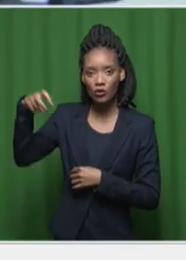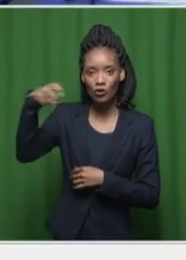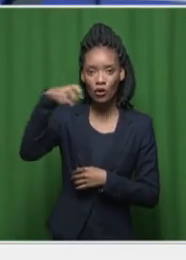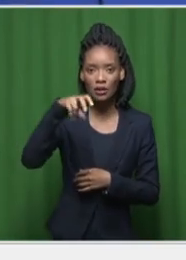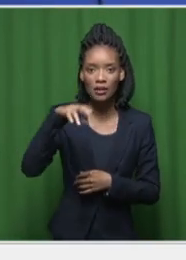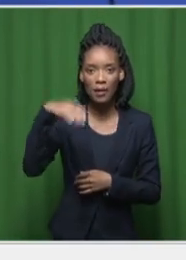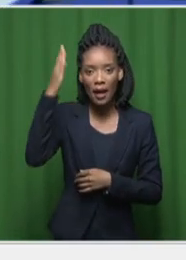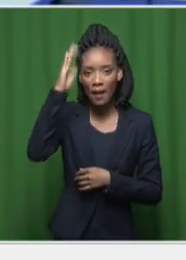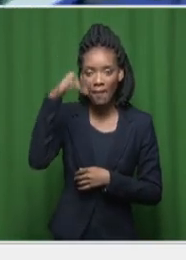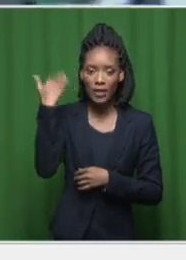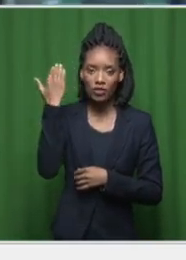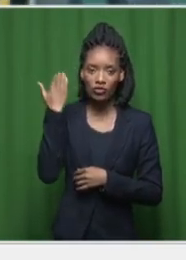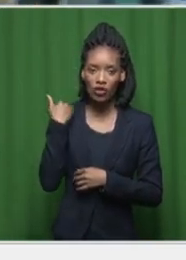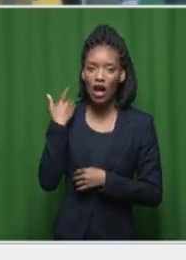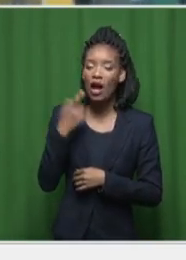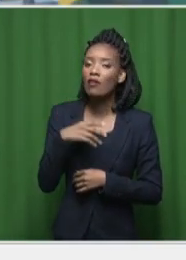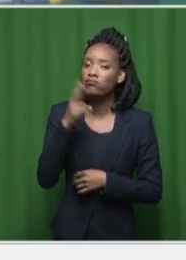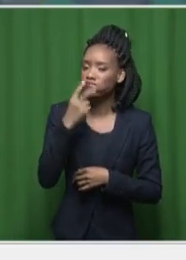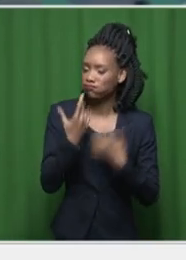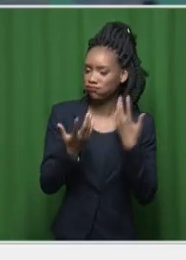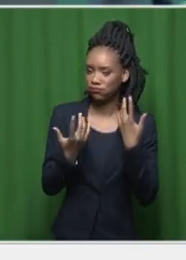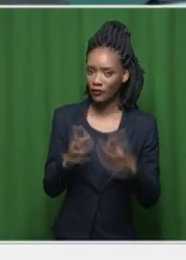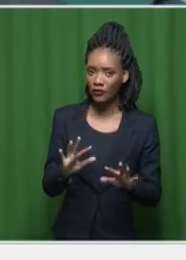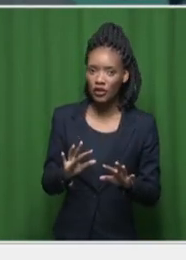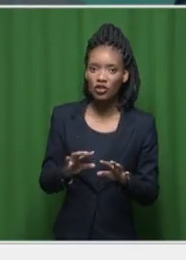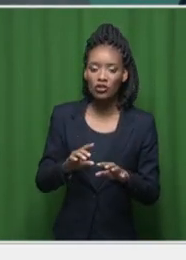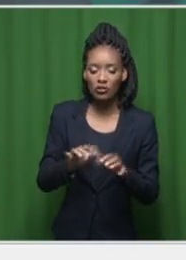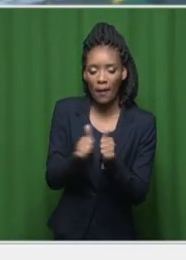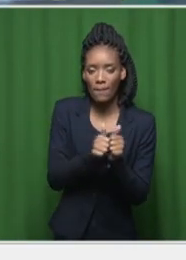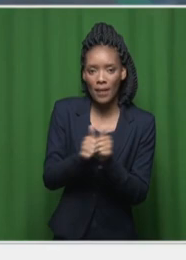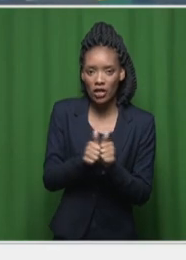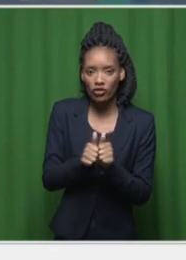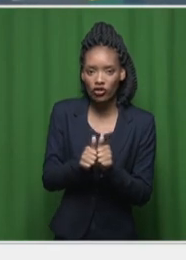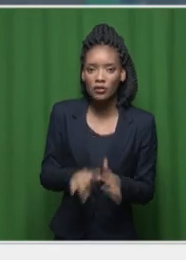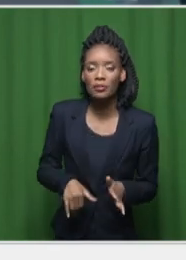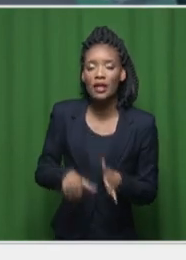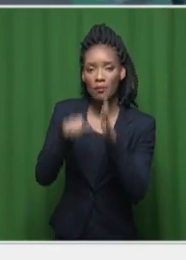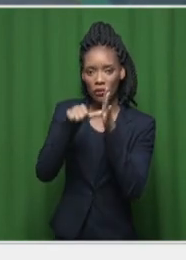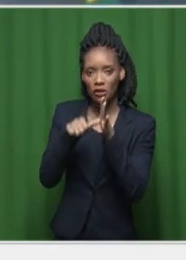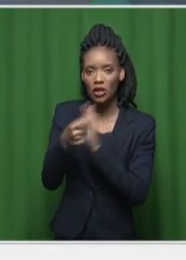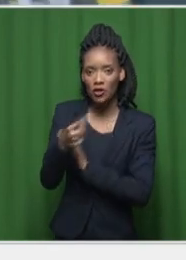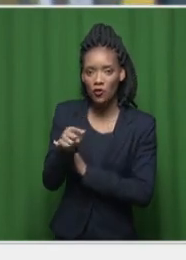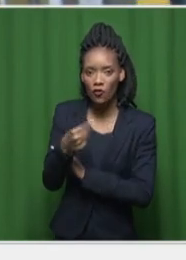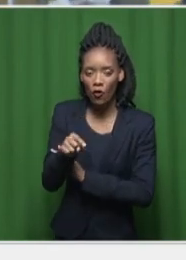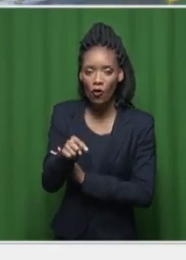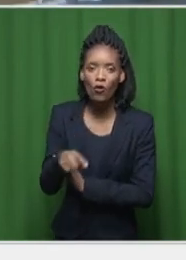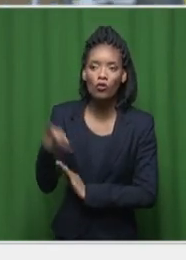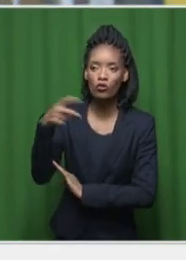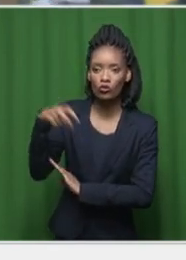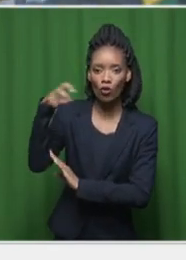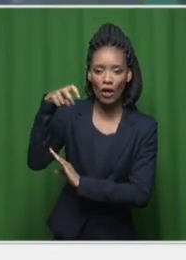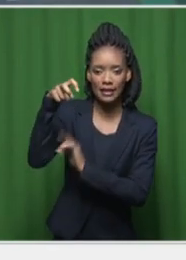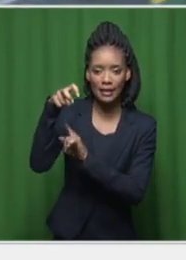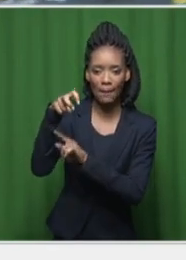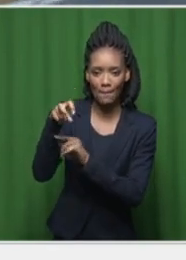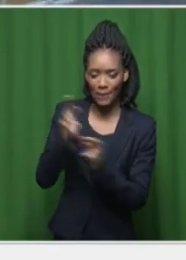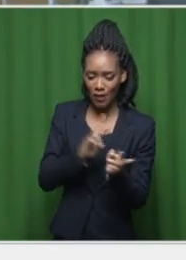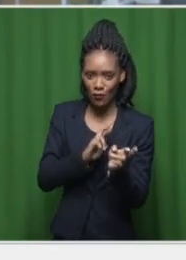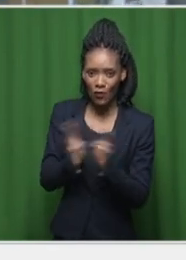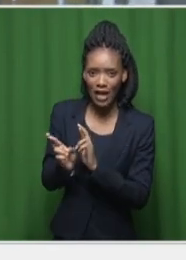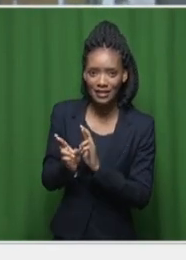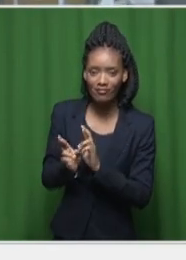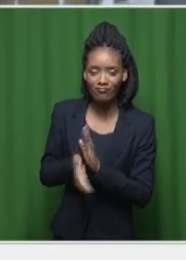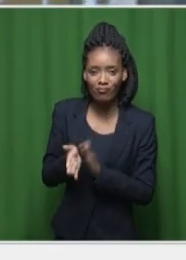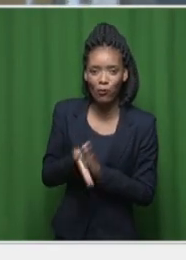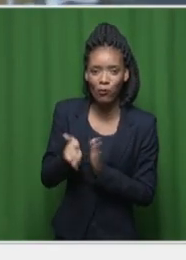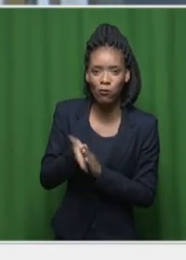opening address, is that partnerships are very, very important in order to get tourism ready and going. Because let me tell you